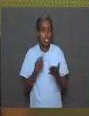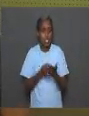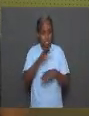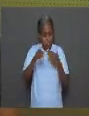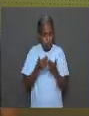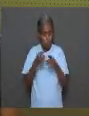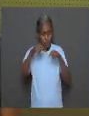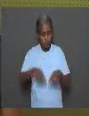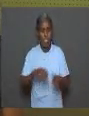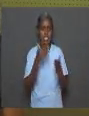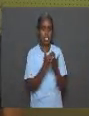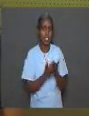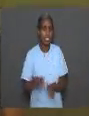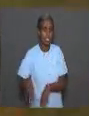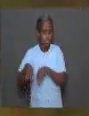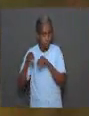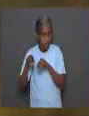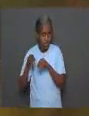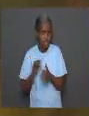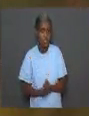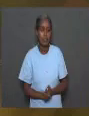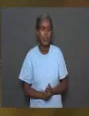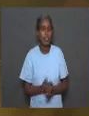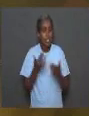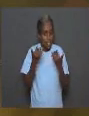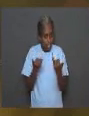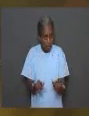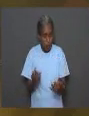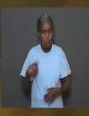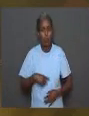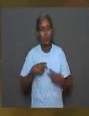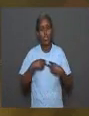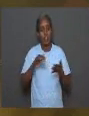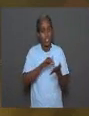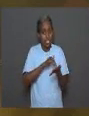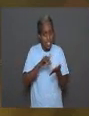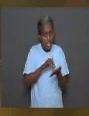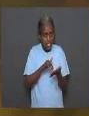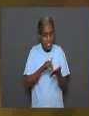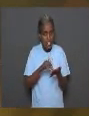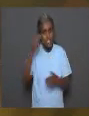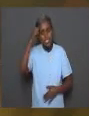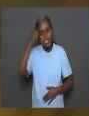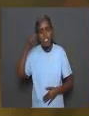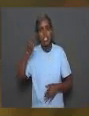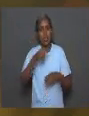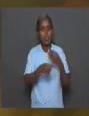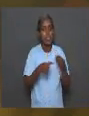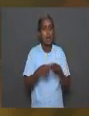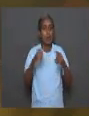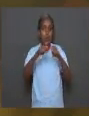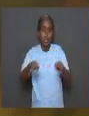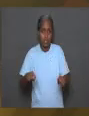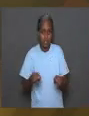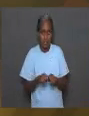for today's lesson, students. Now that we have studied the theorems about